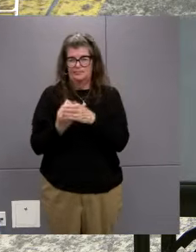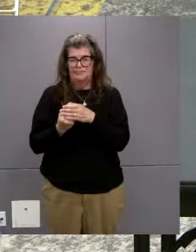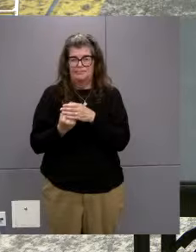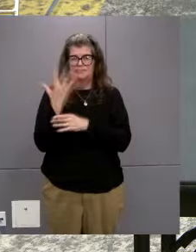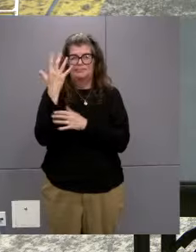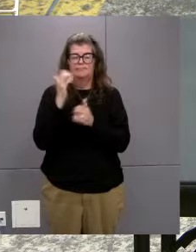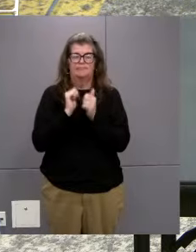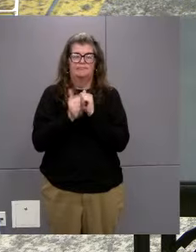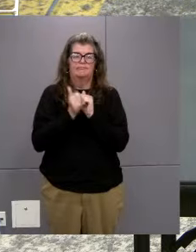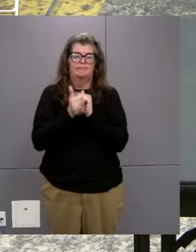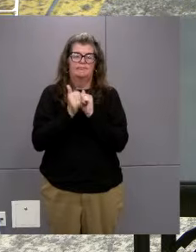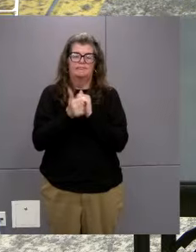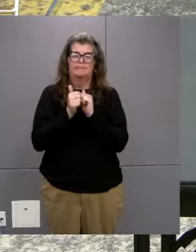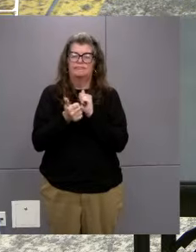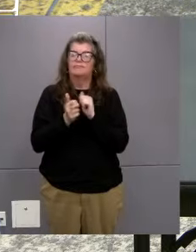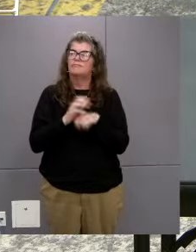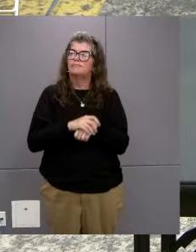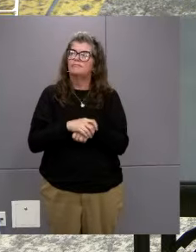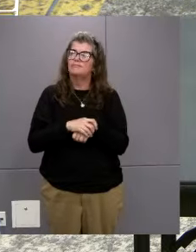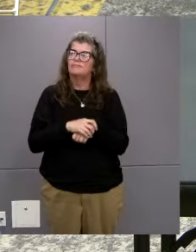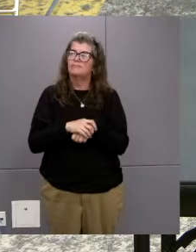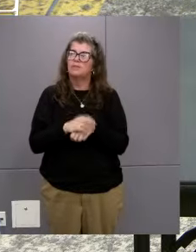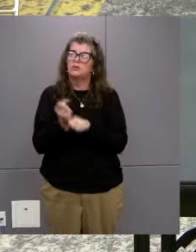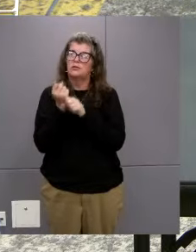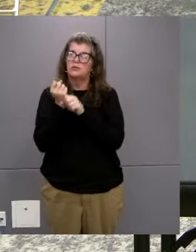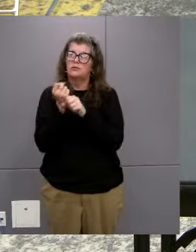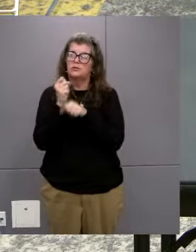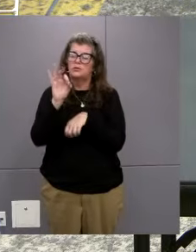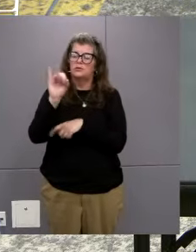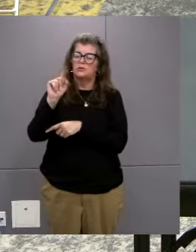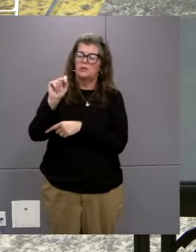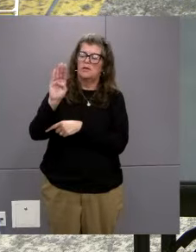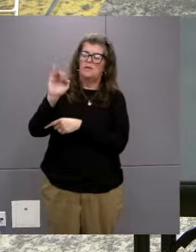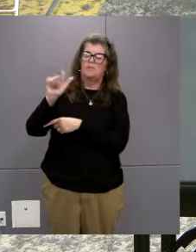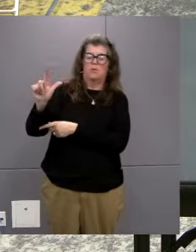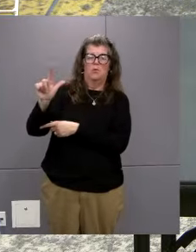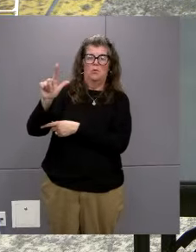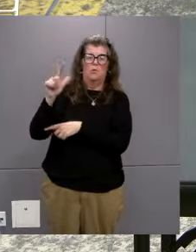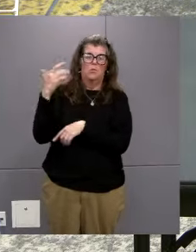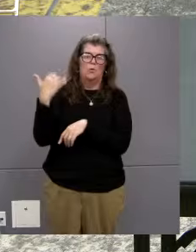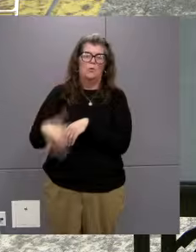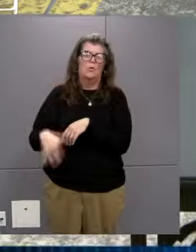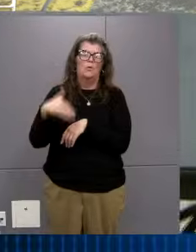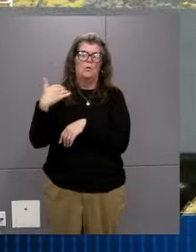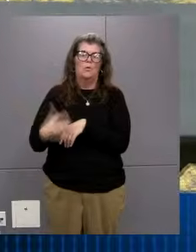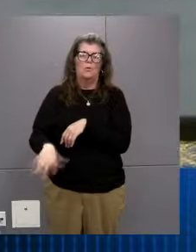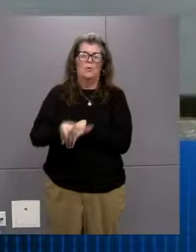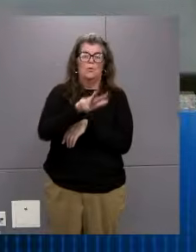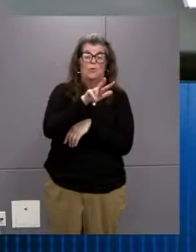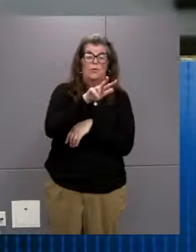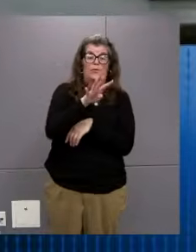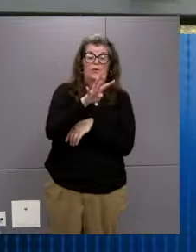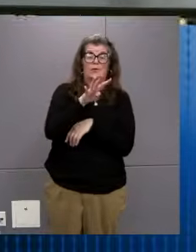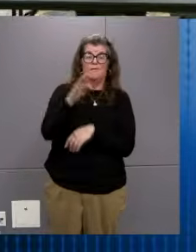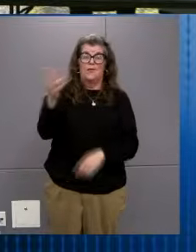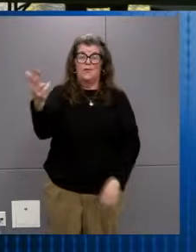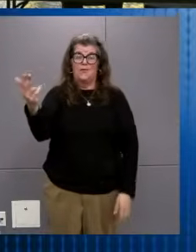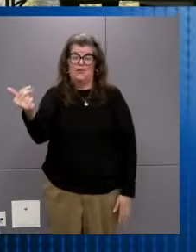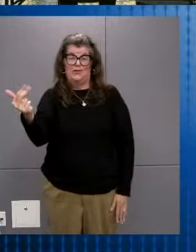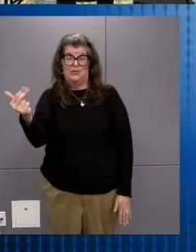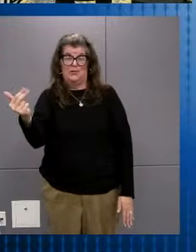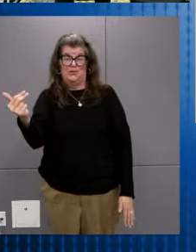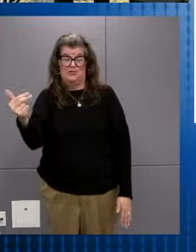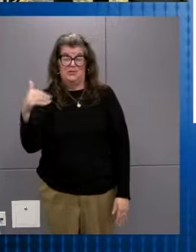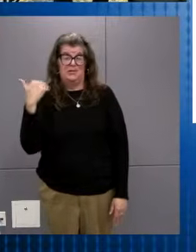you. So we'll start with our softball team. Our softball team had a remarkable year. They went 34-13 on the